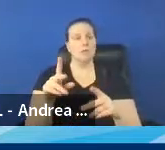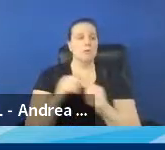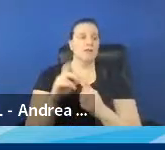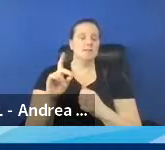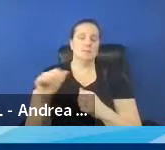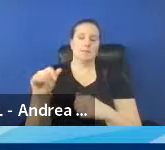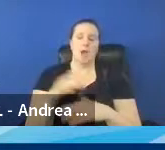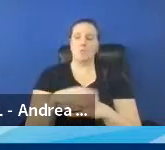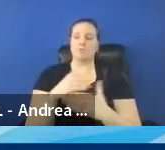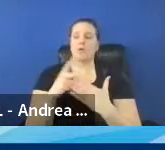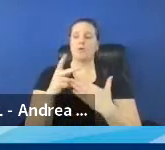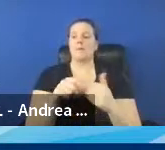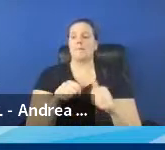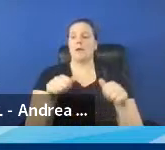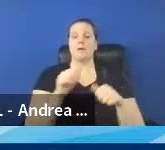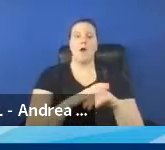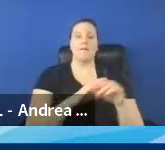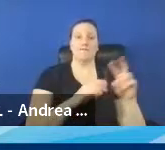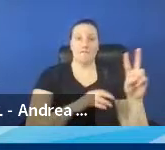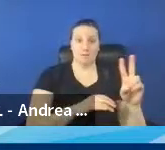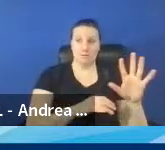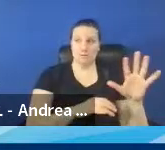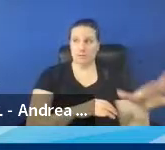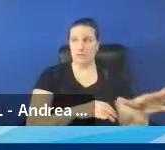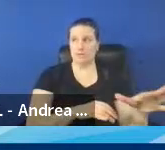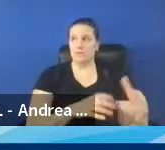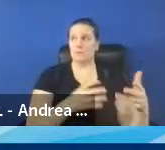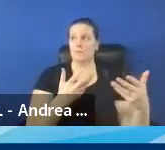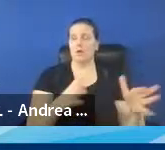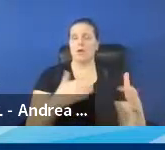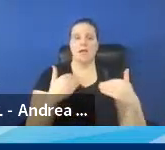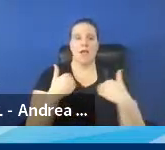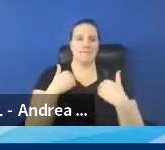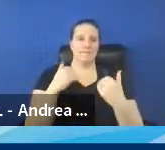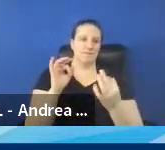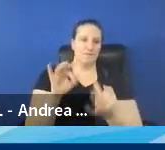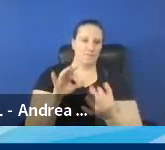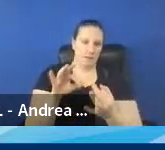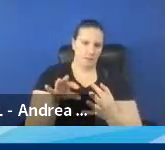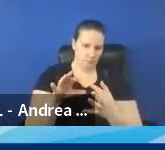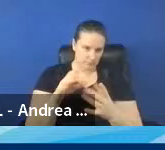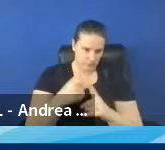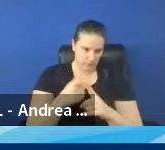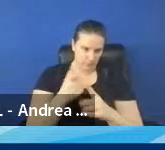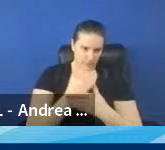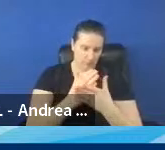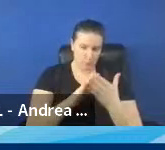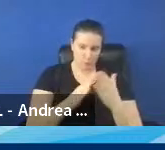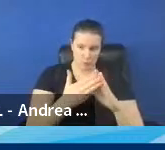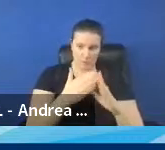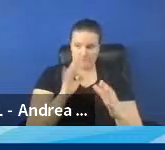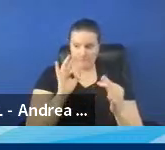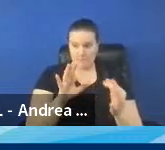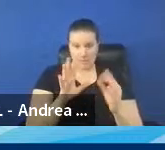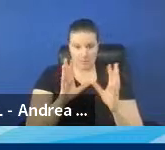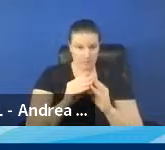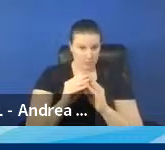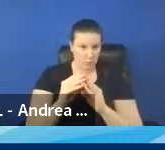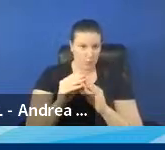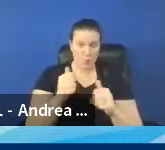on the Vancouver side. We already have feedback in hand from some of the community feedback sessions as to